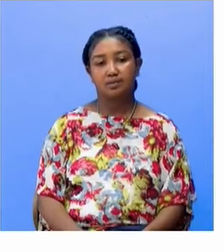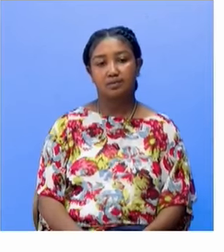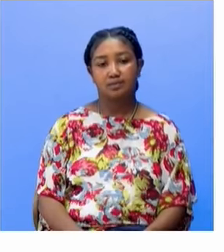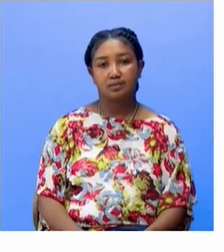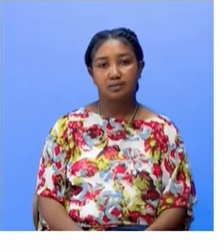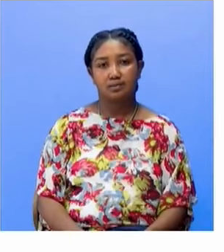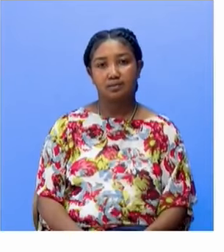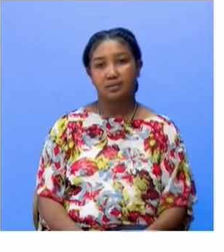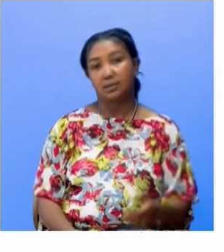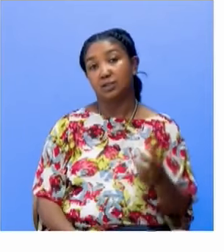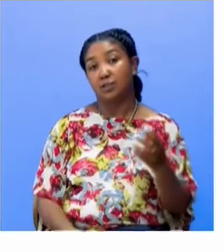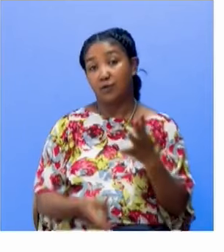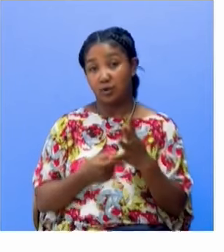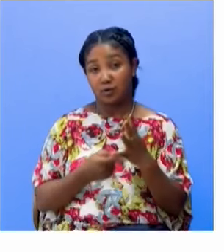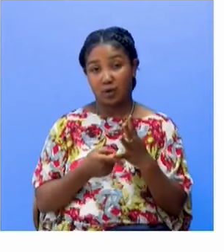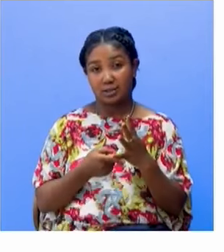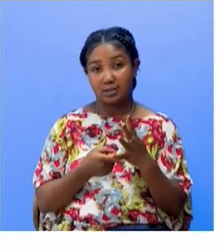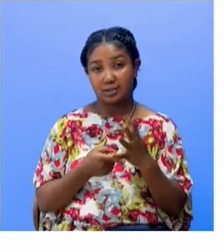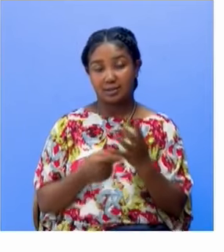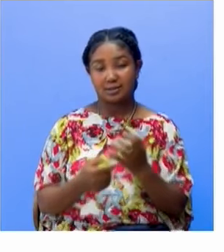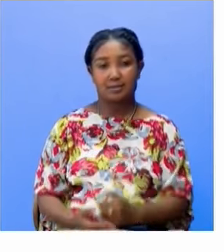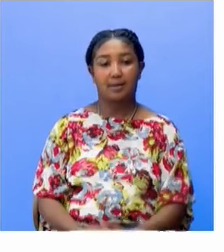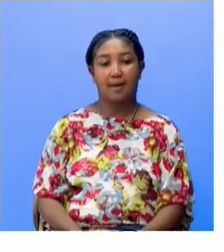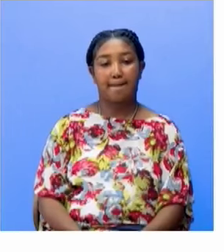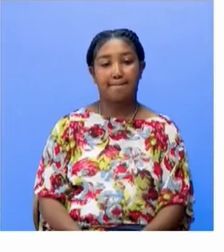The fourth one,